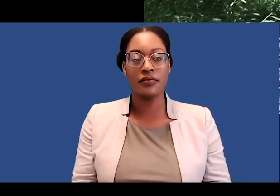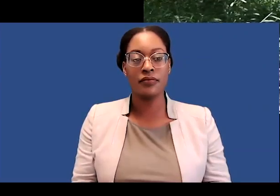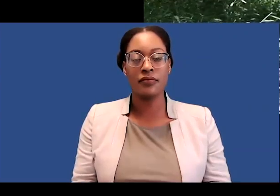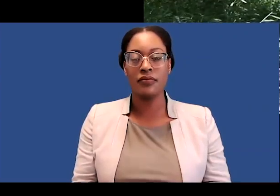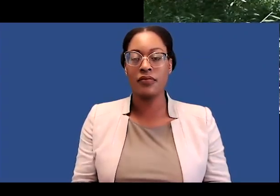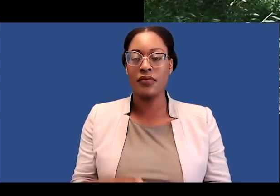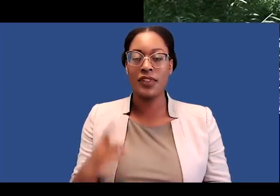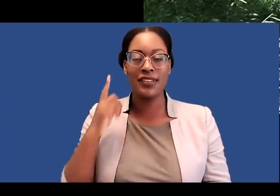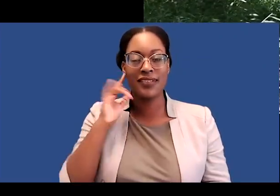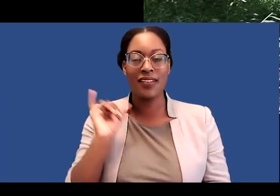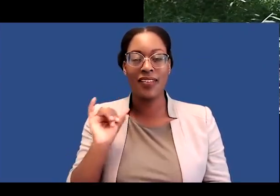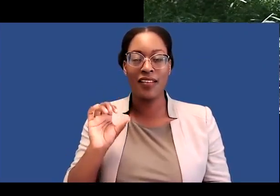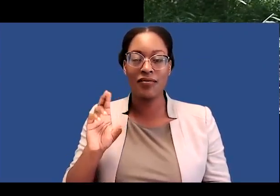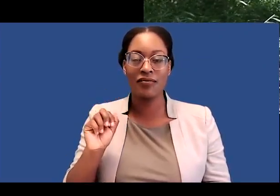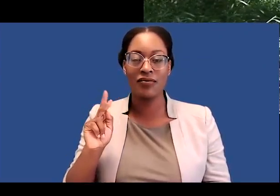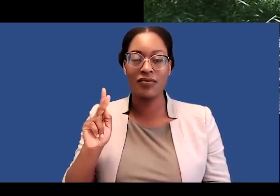Ooh.